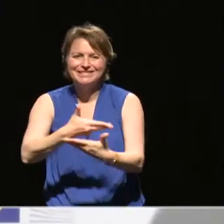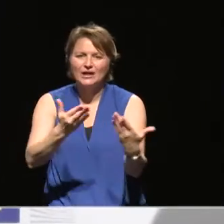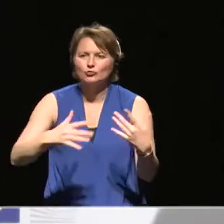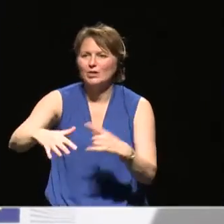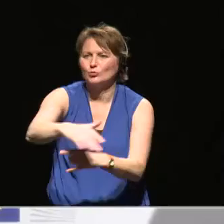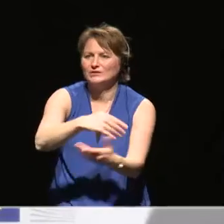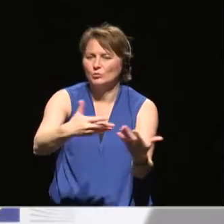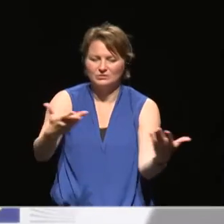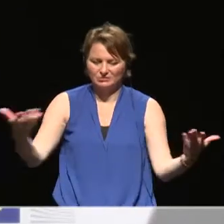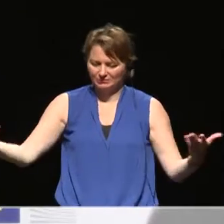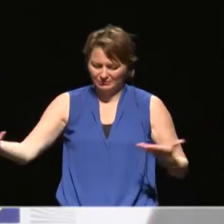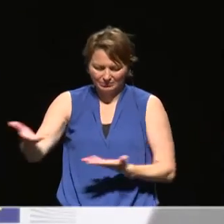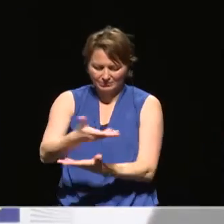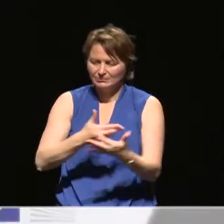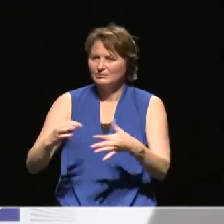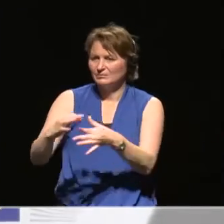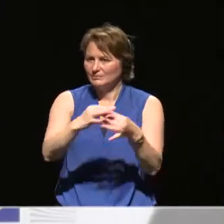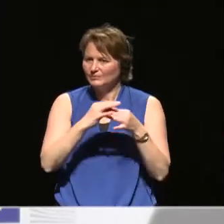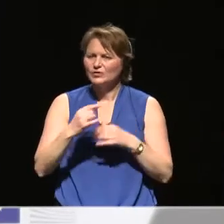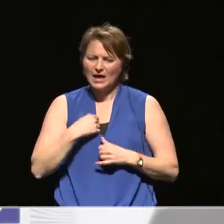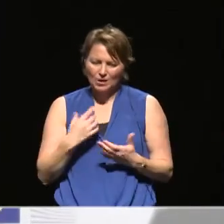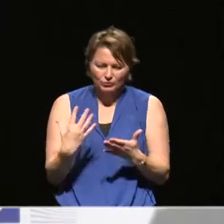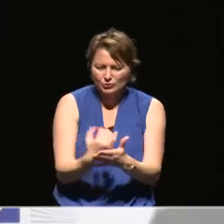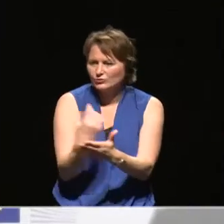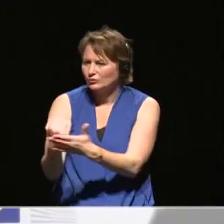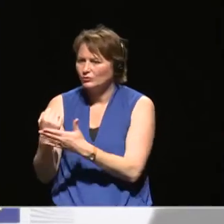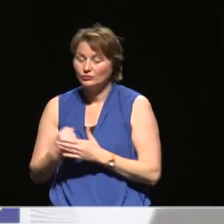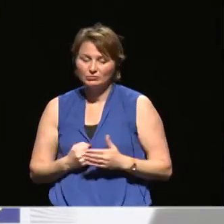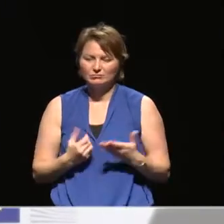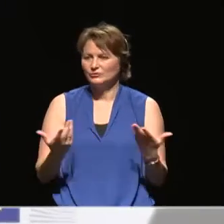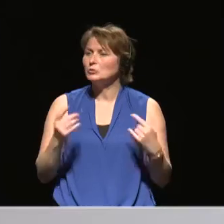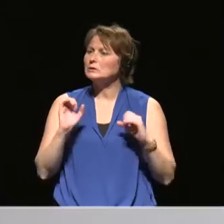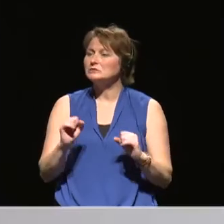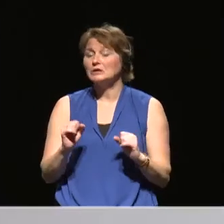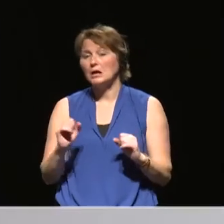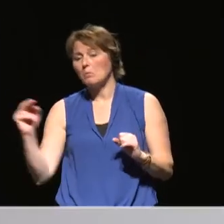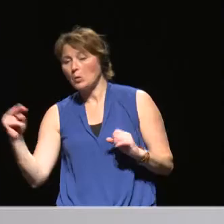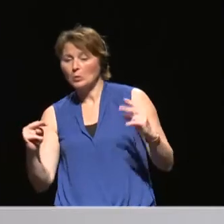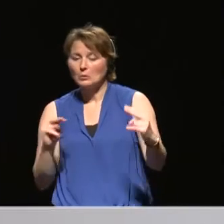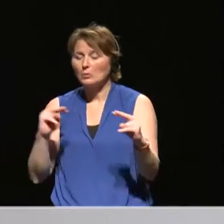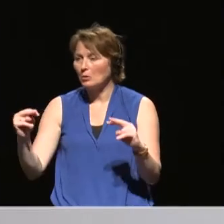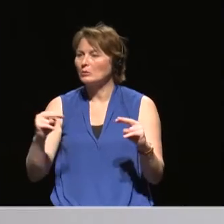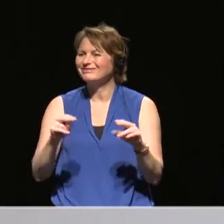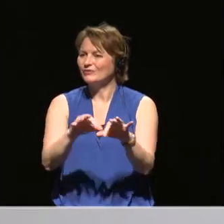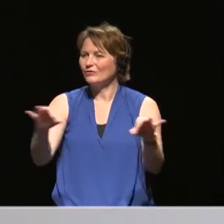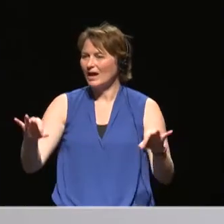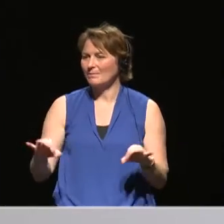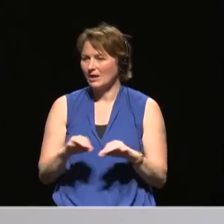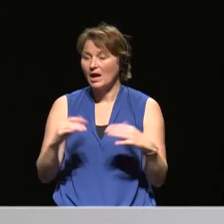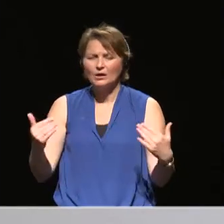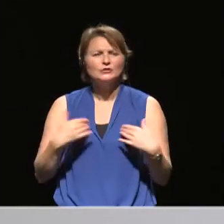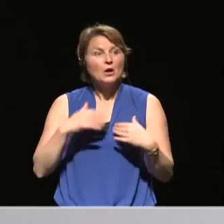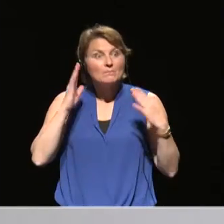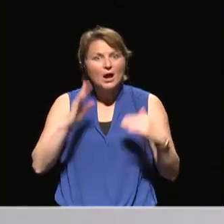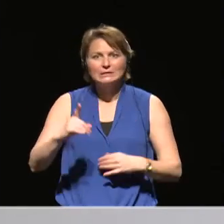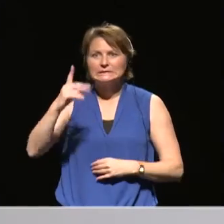or sustainability of natural resource use, corruption and governance. I mean, you can frame it from both directions. One, to recognize the magnitude